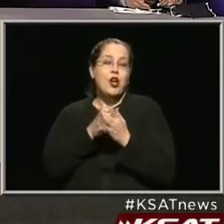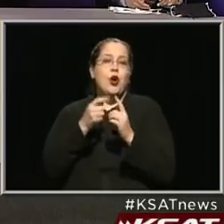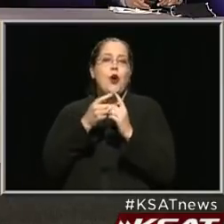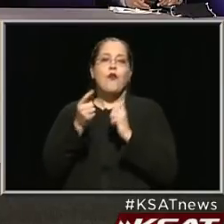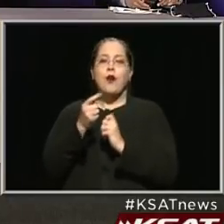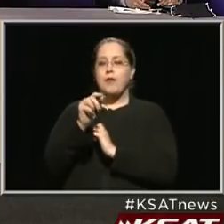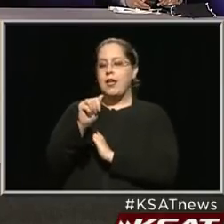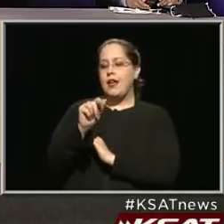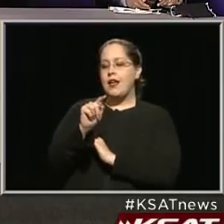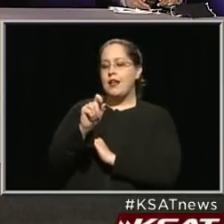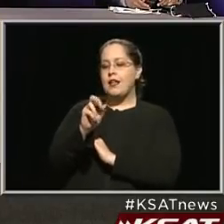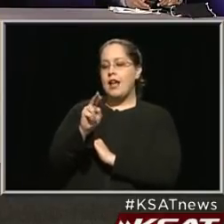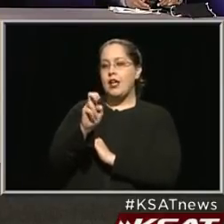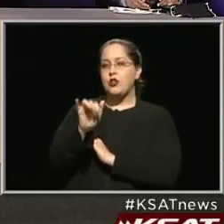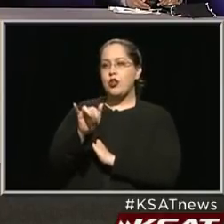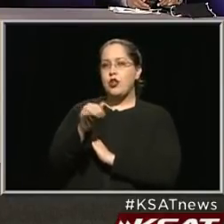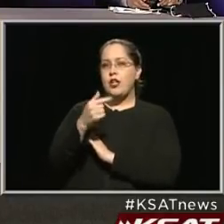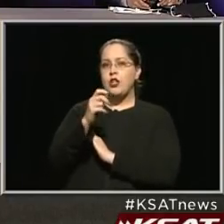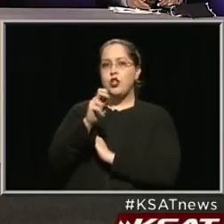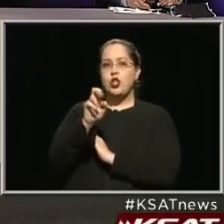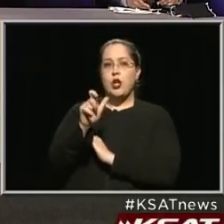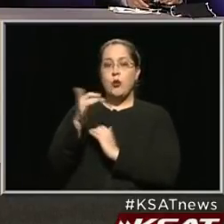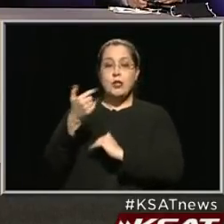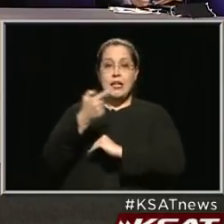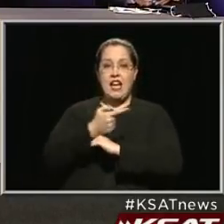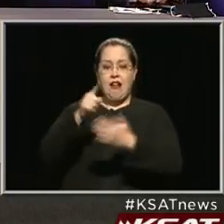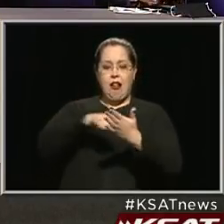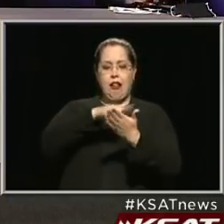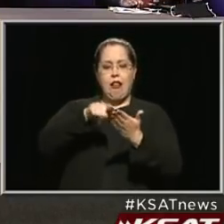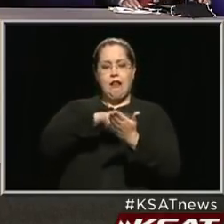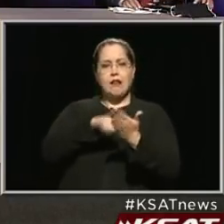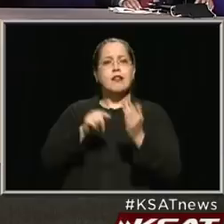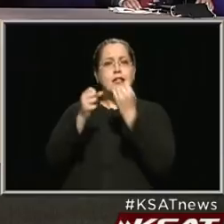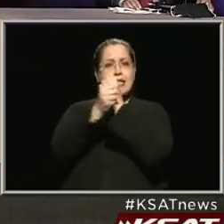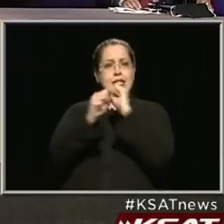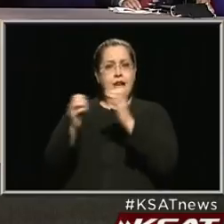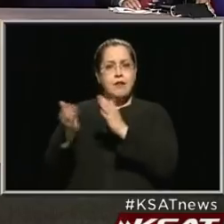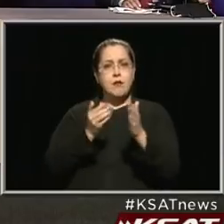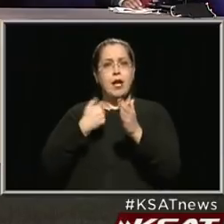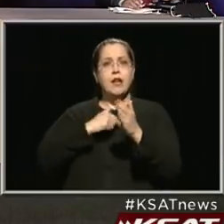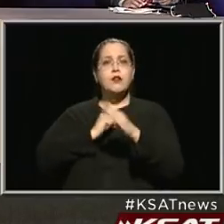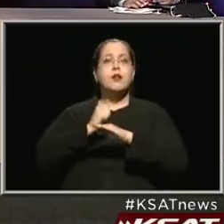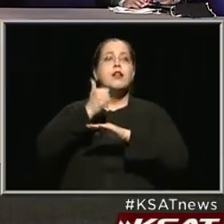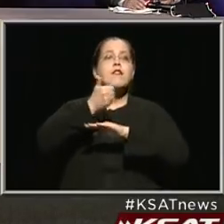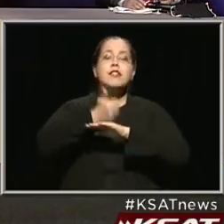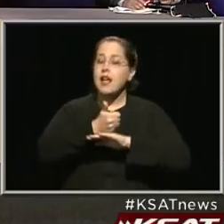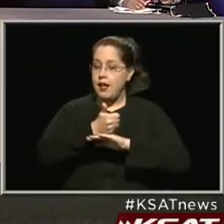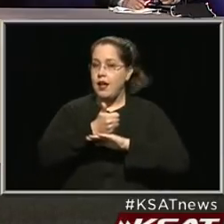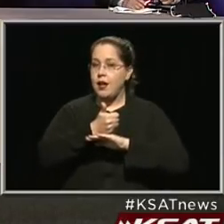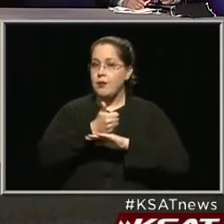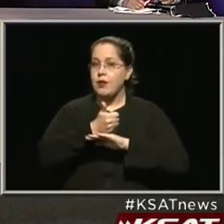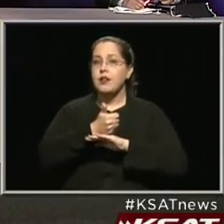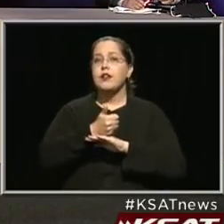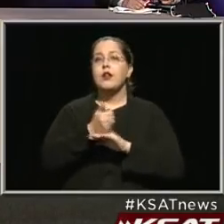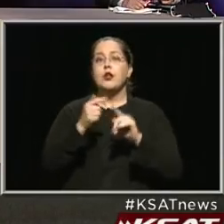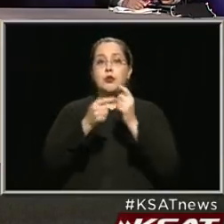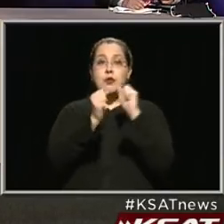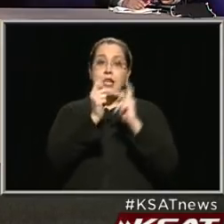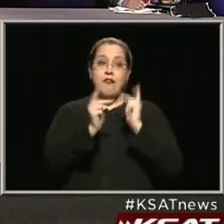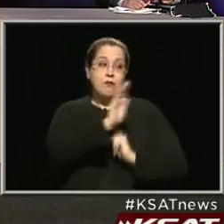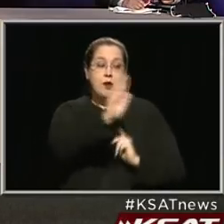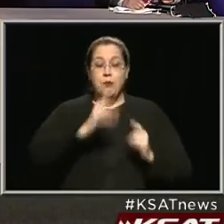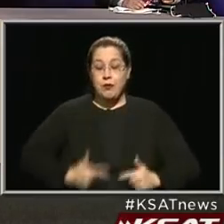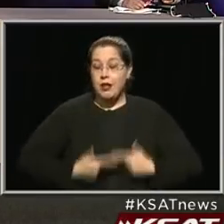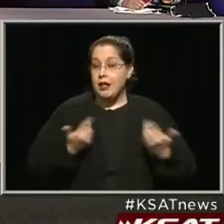Attorney General today criticizing the safety measures that we have put in place to save people's lives